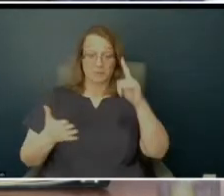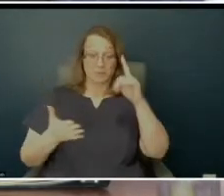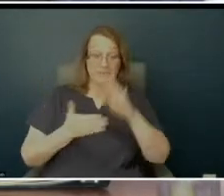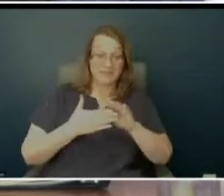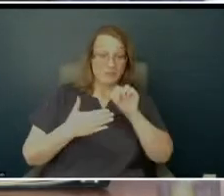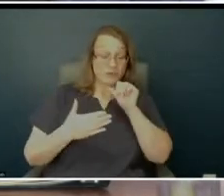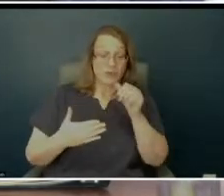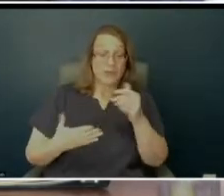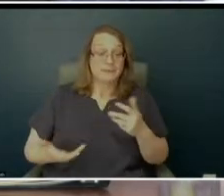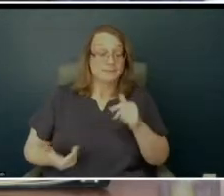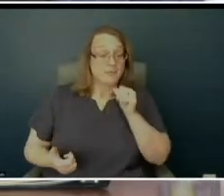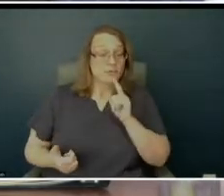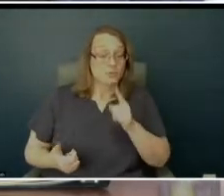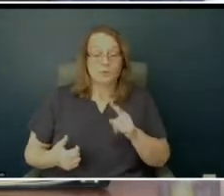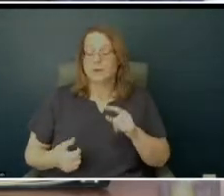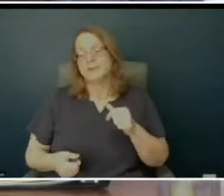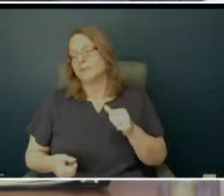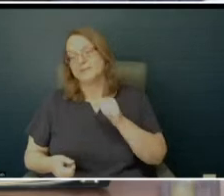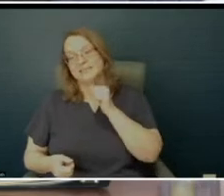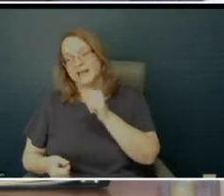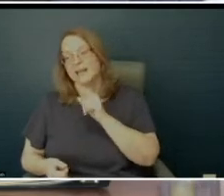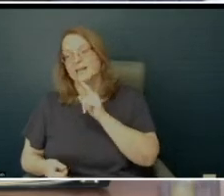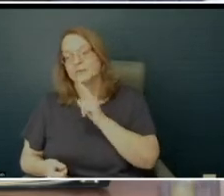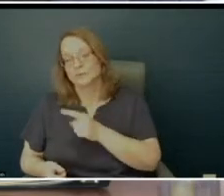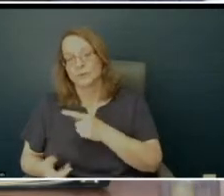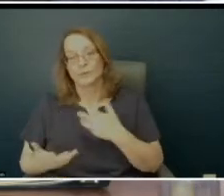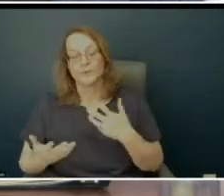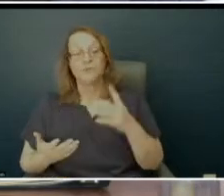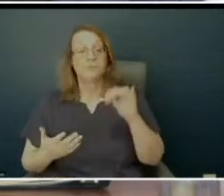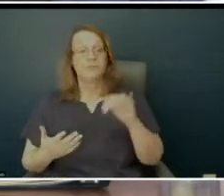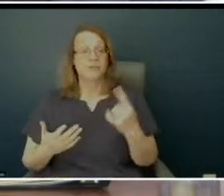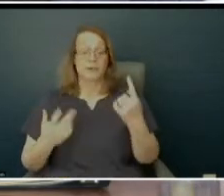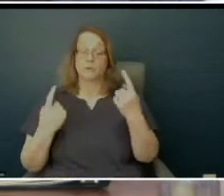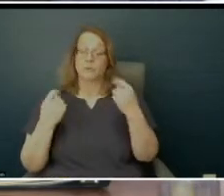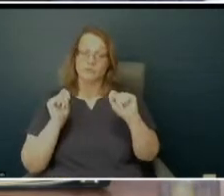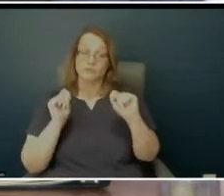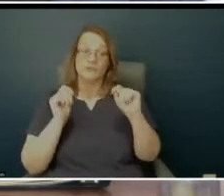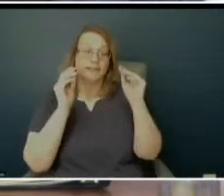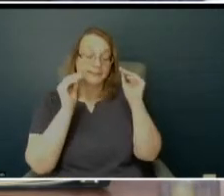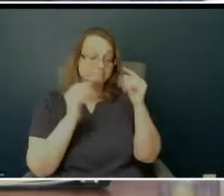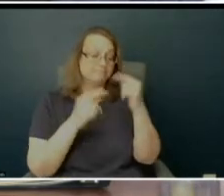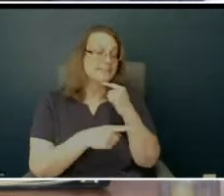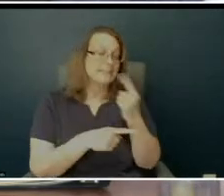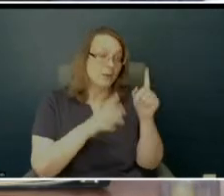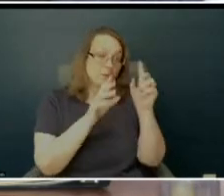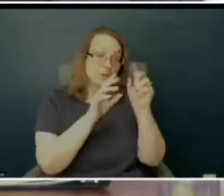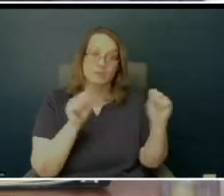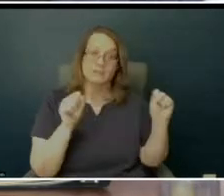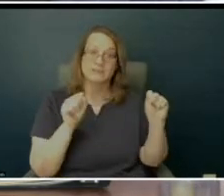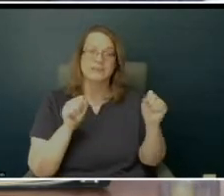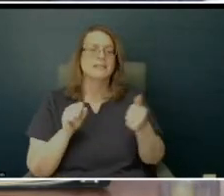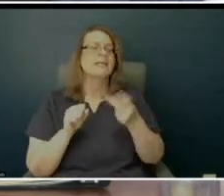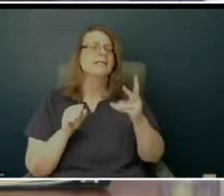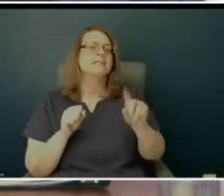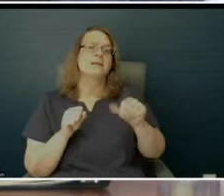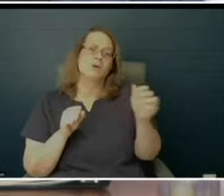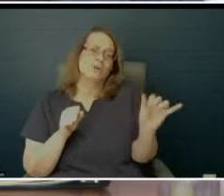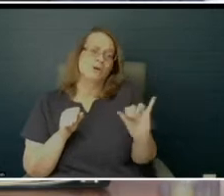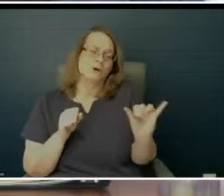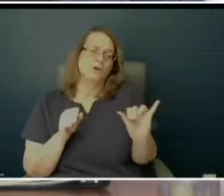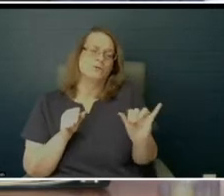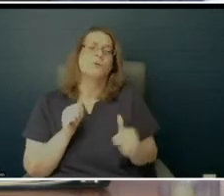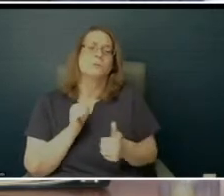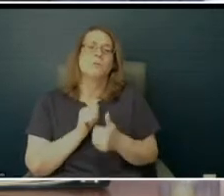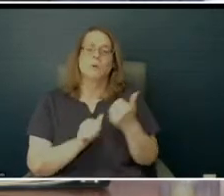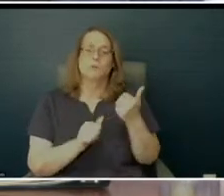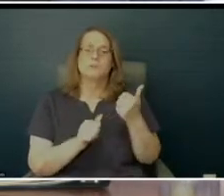true. So that was another one that I tried to educate the president on. There were a series of others, mostly in swing states. Of course,